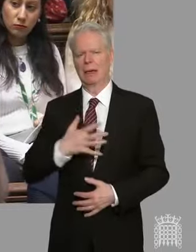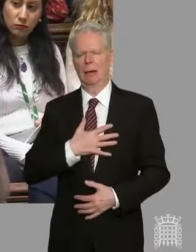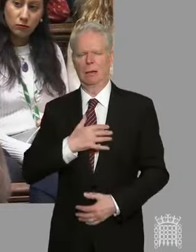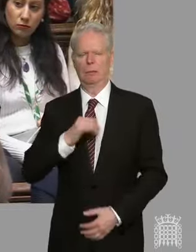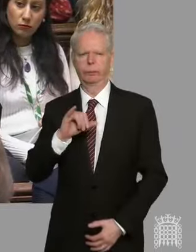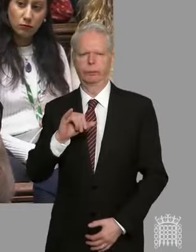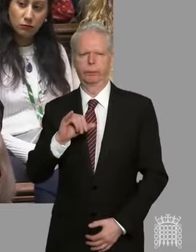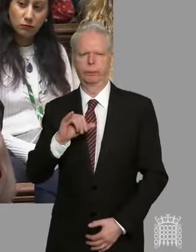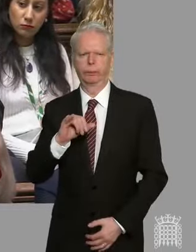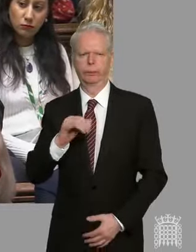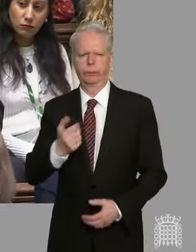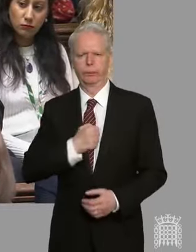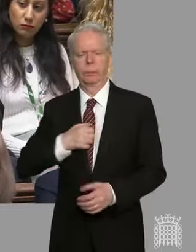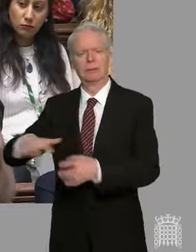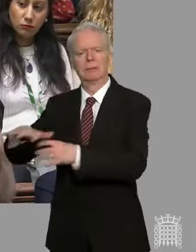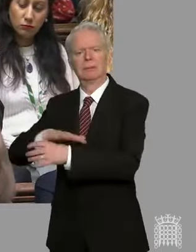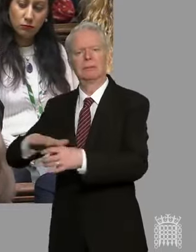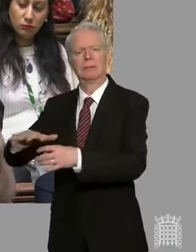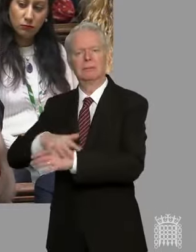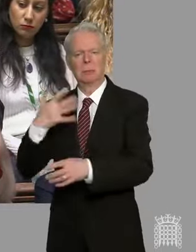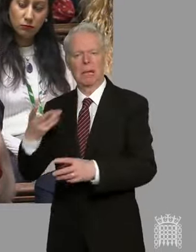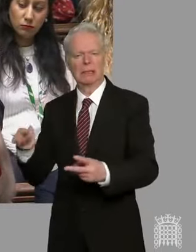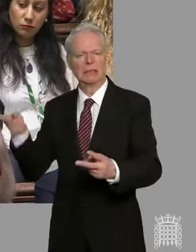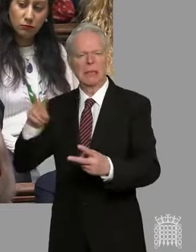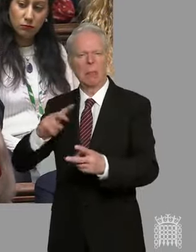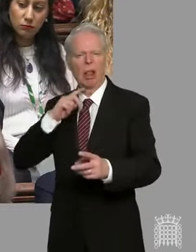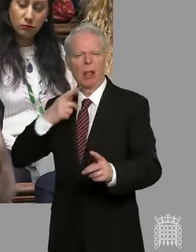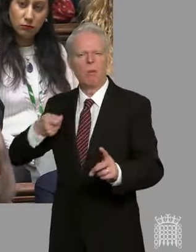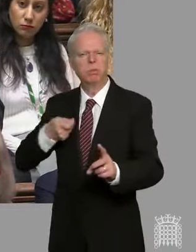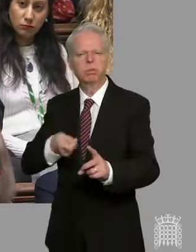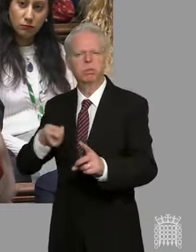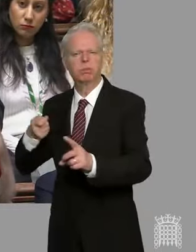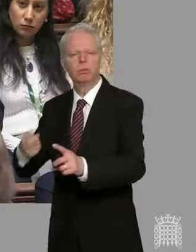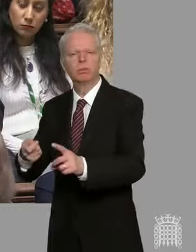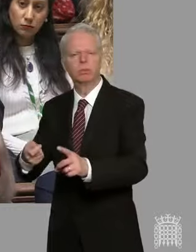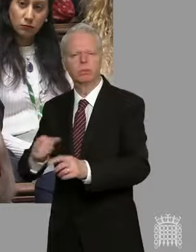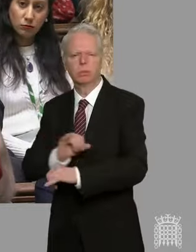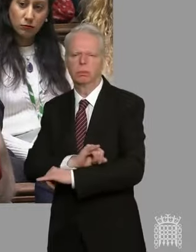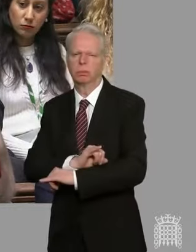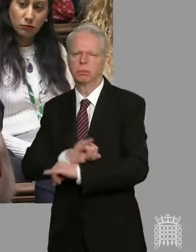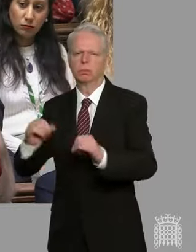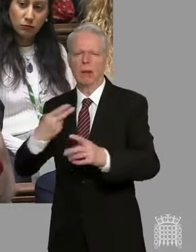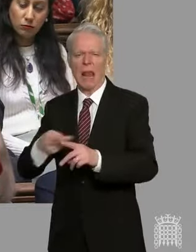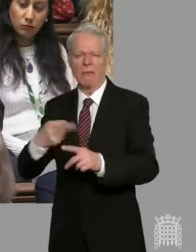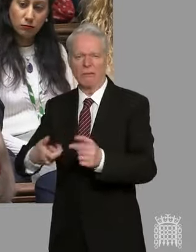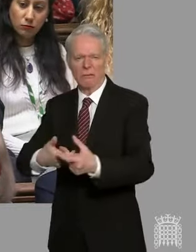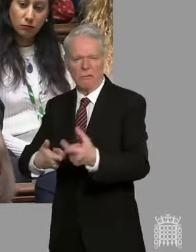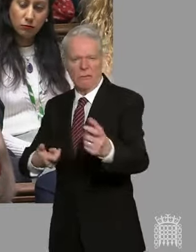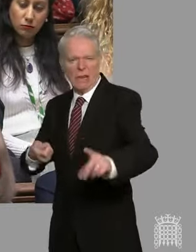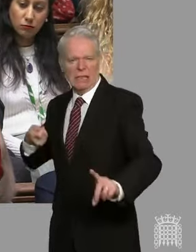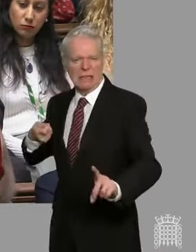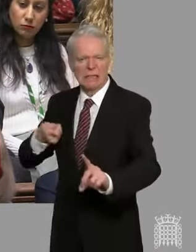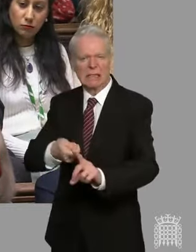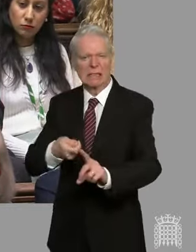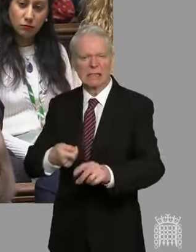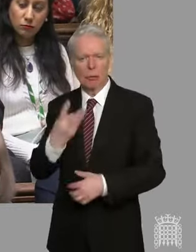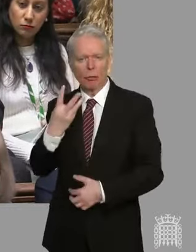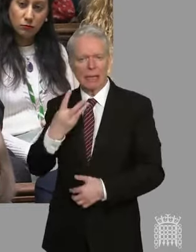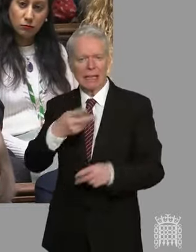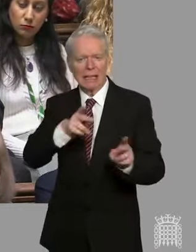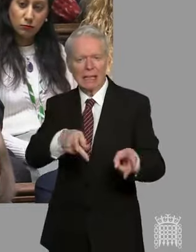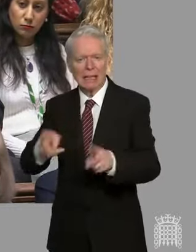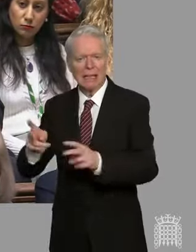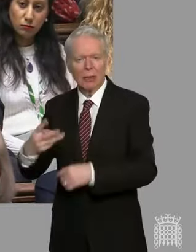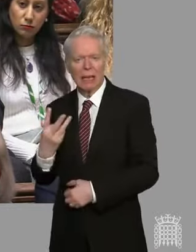particular challenges we face in Bournemouth, and while crime has been going down, I know there is much more he will want to do. So will he join me in praising the